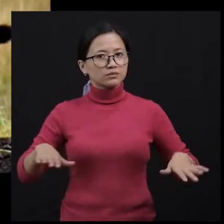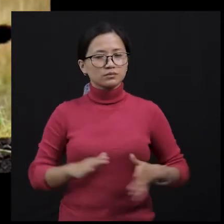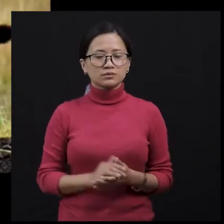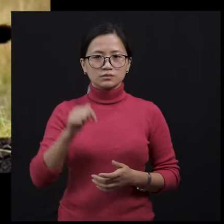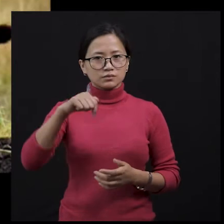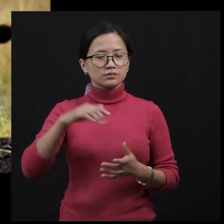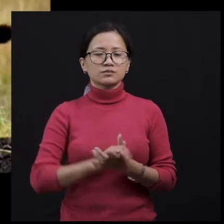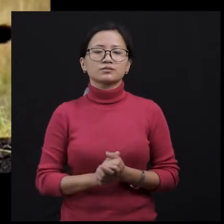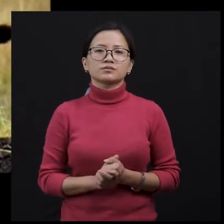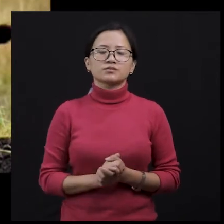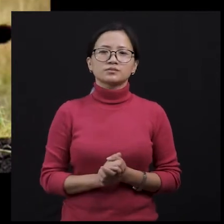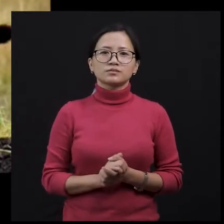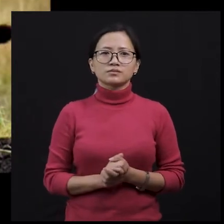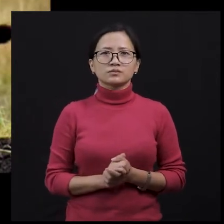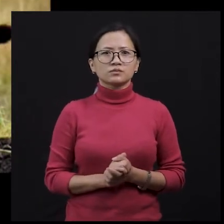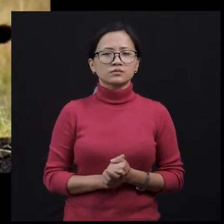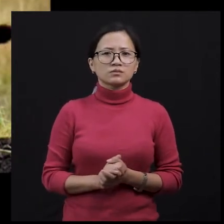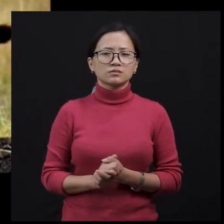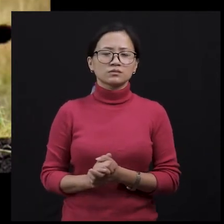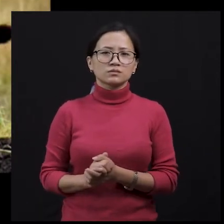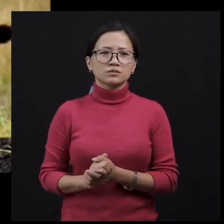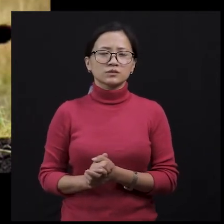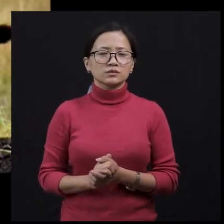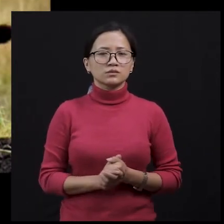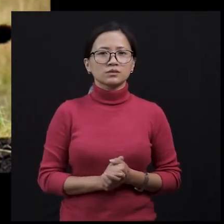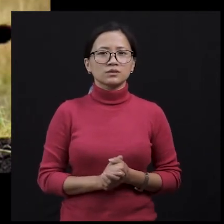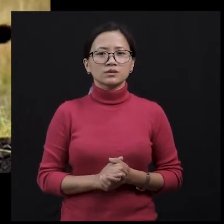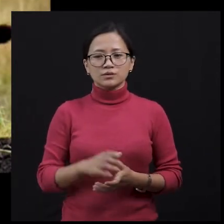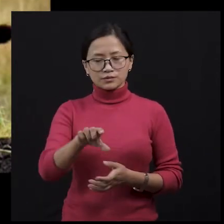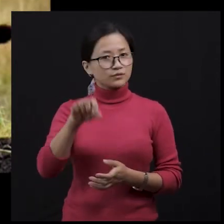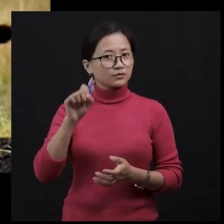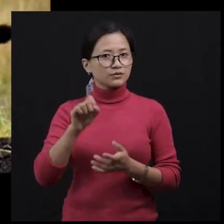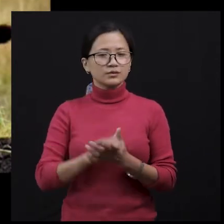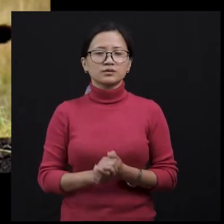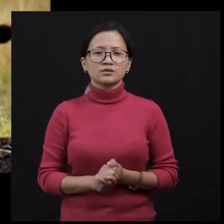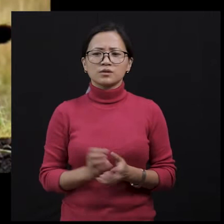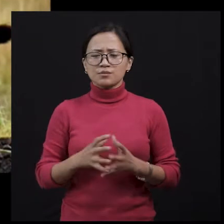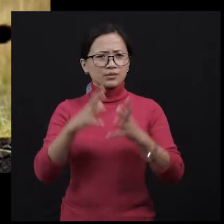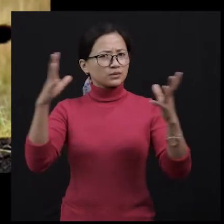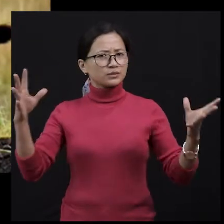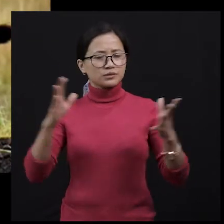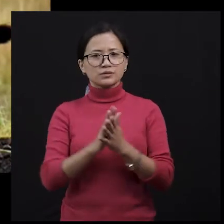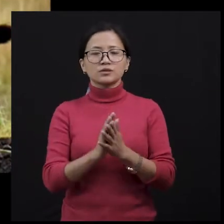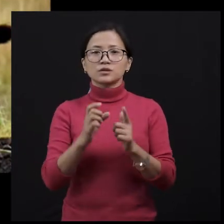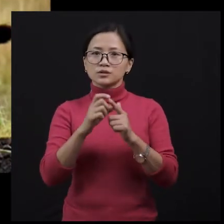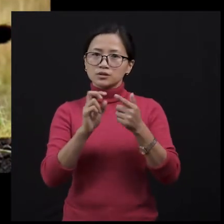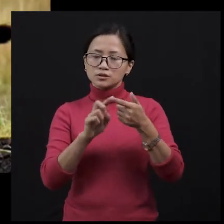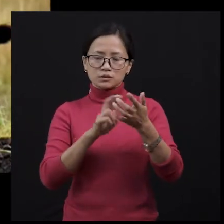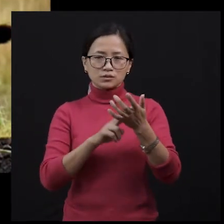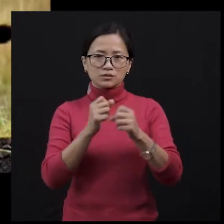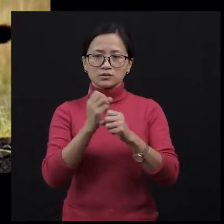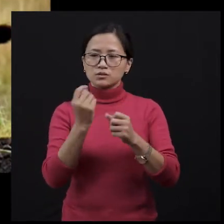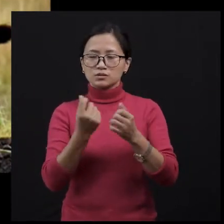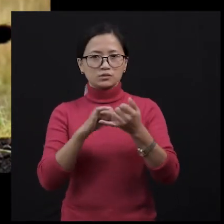this Gir National Park is very important because here we find many endangered